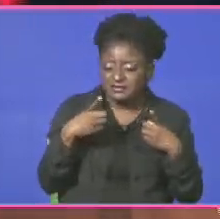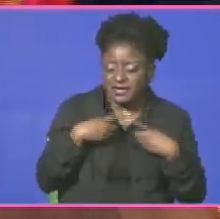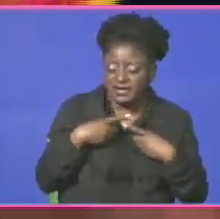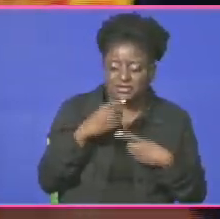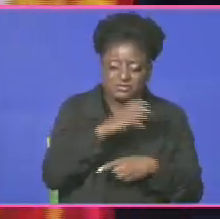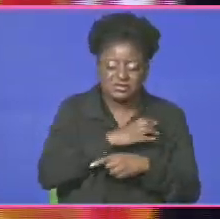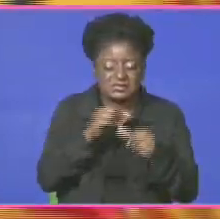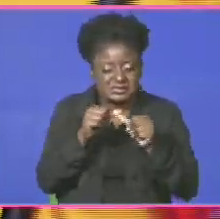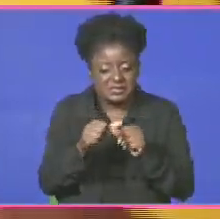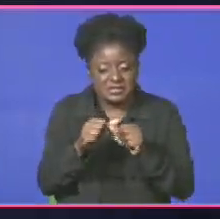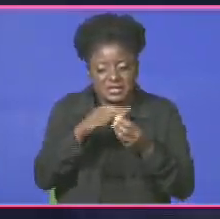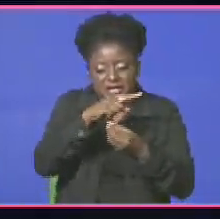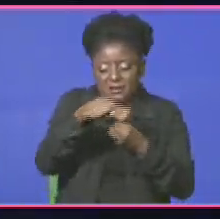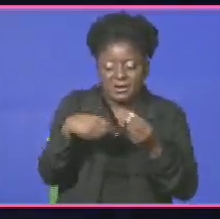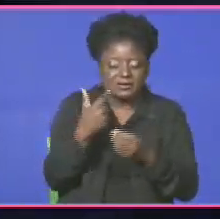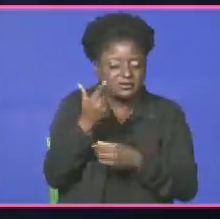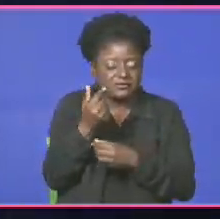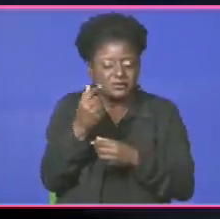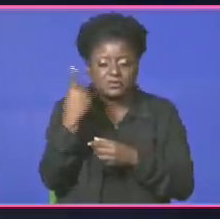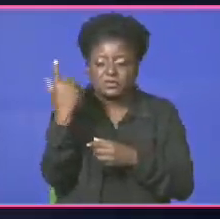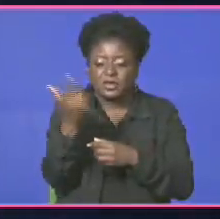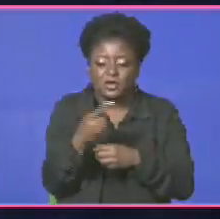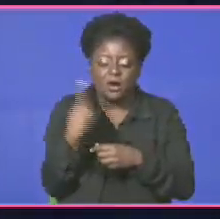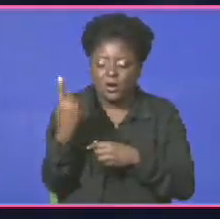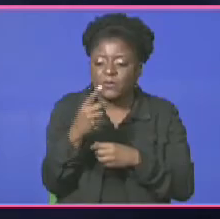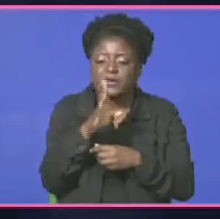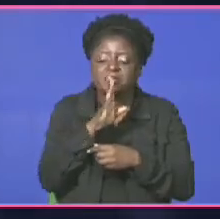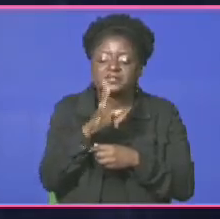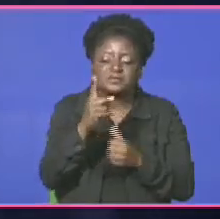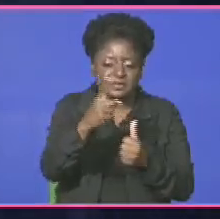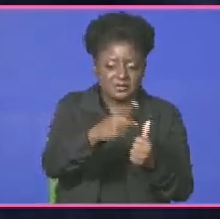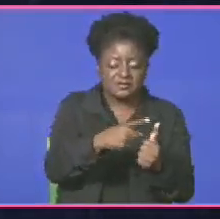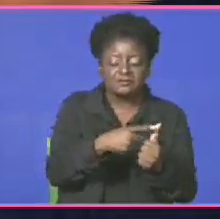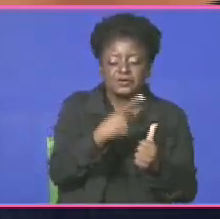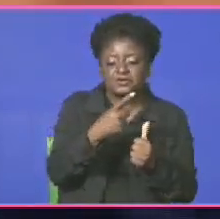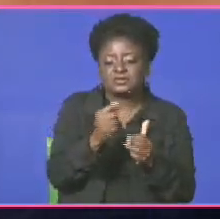and will always be first. Keishla Adderley, ZNS Network News.